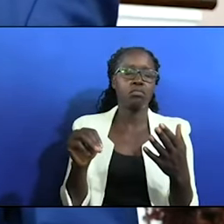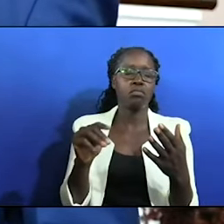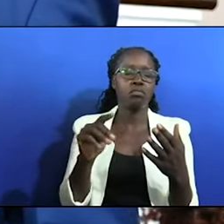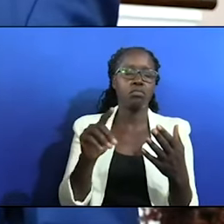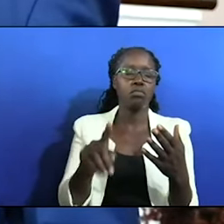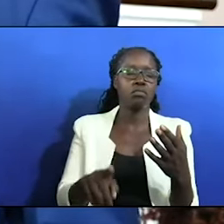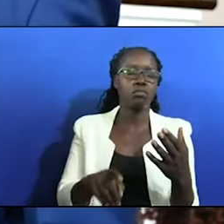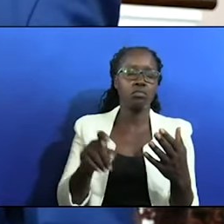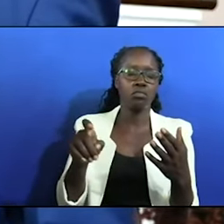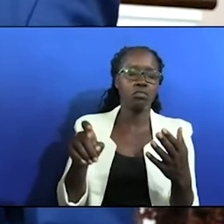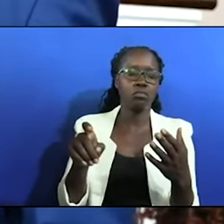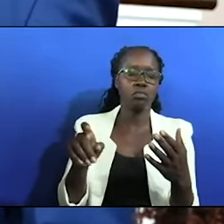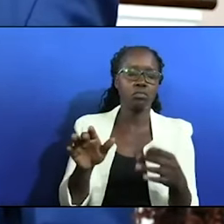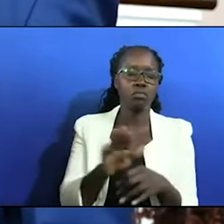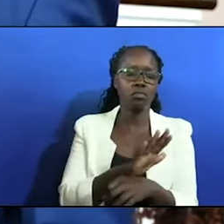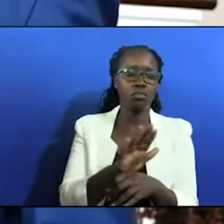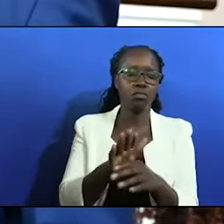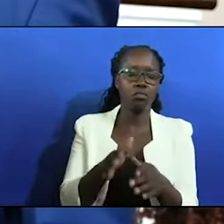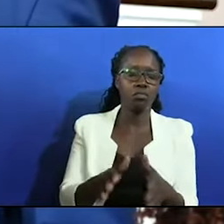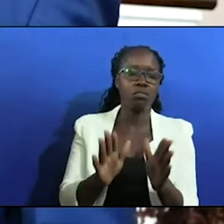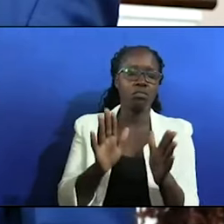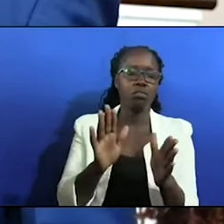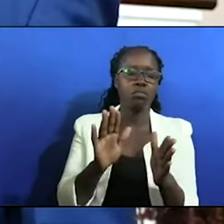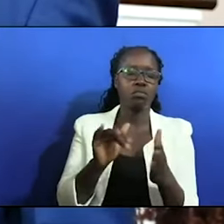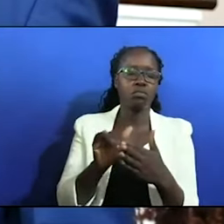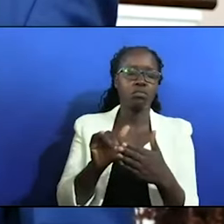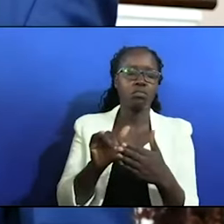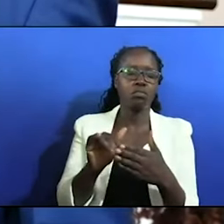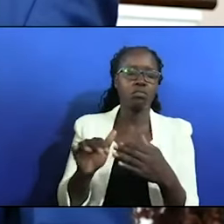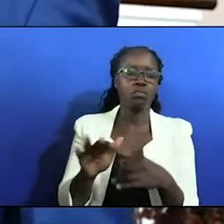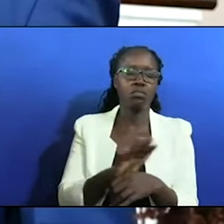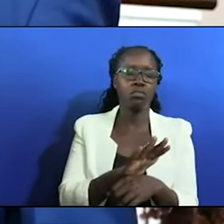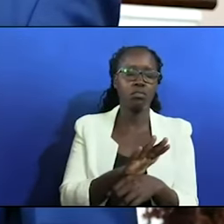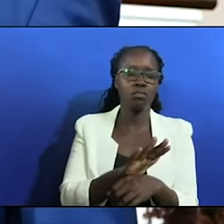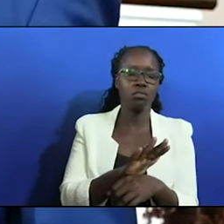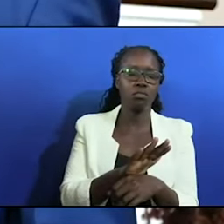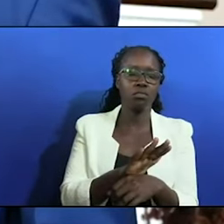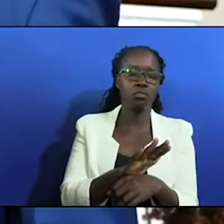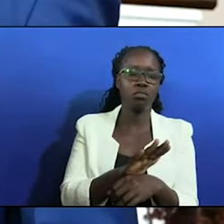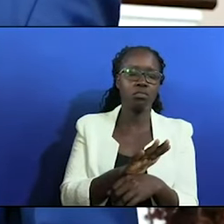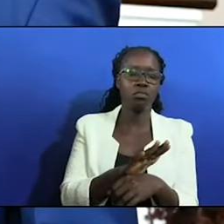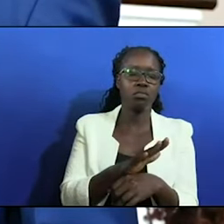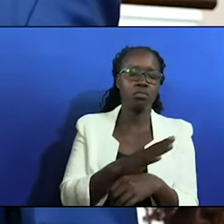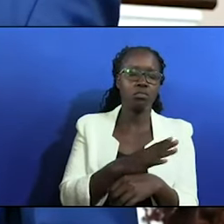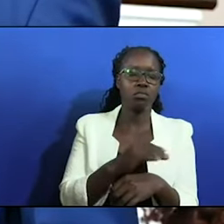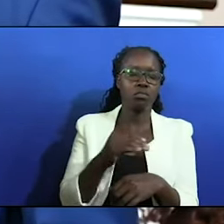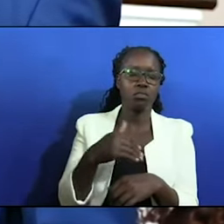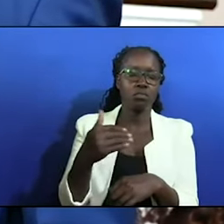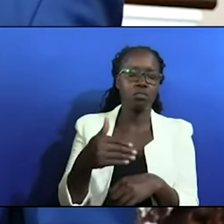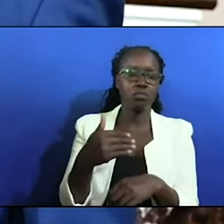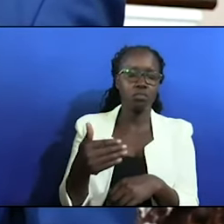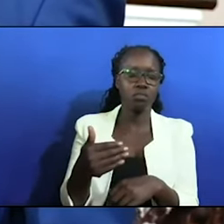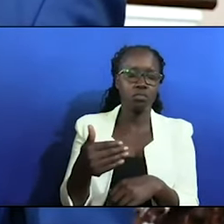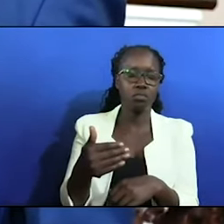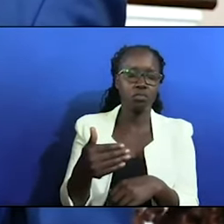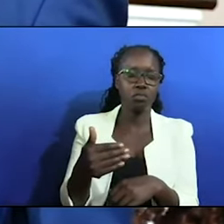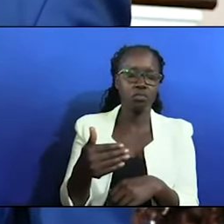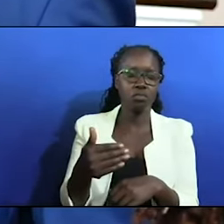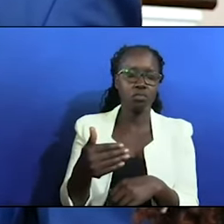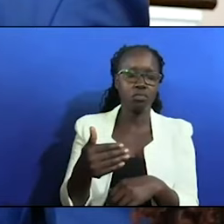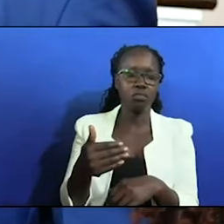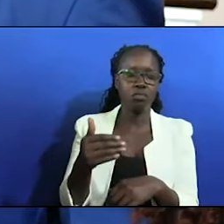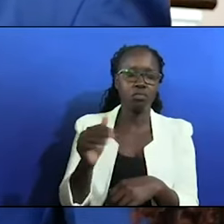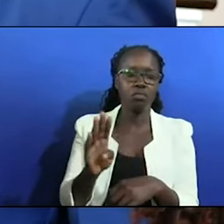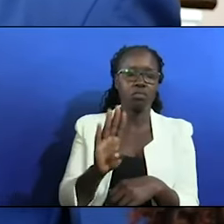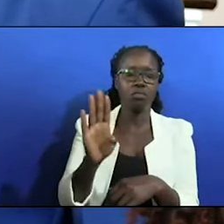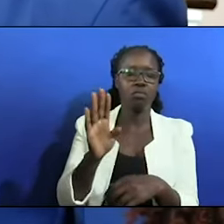needs and fulfill in a way that will be full to them and to always feel that you are their personal